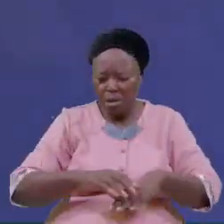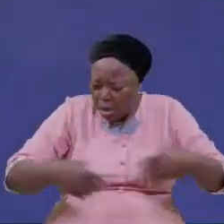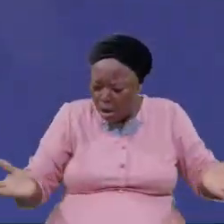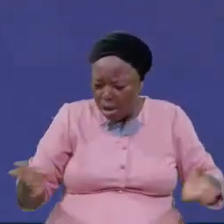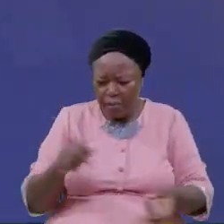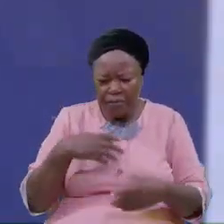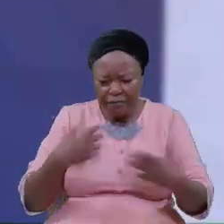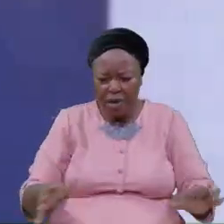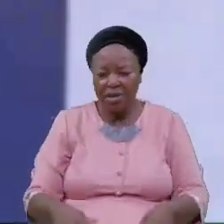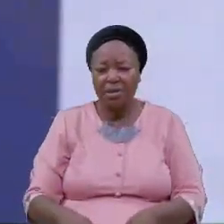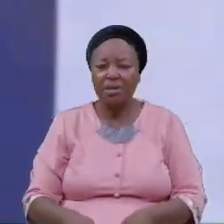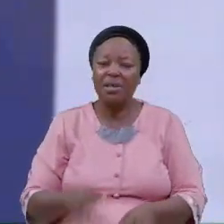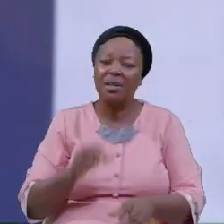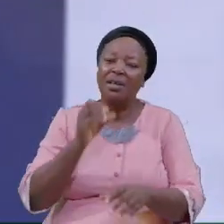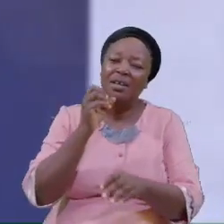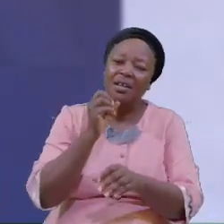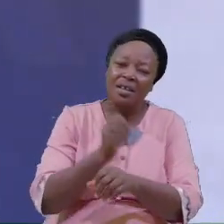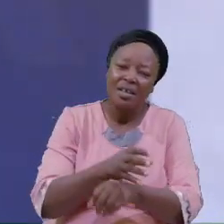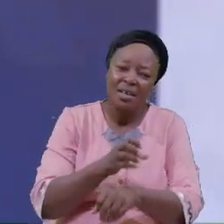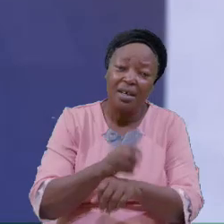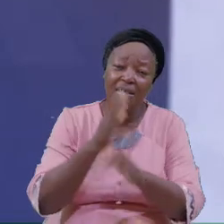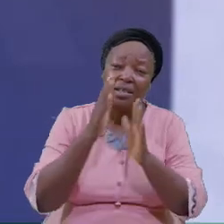Counselor, are you a peacemaker?